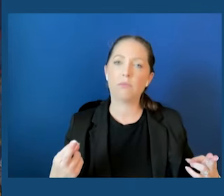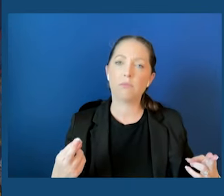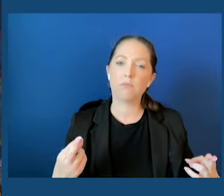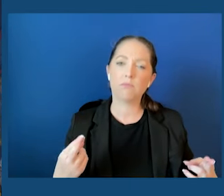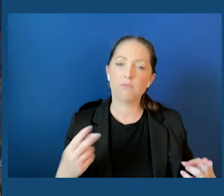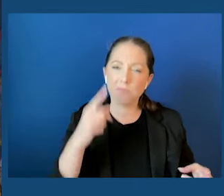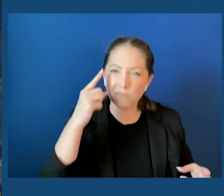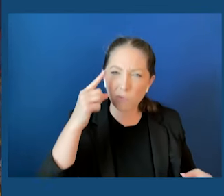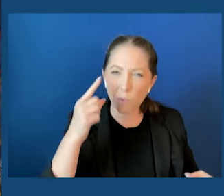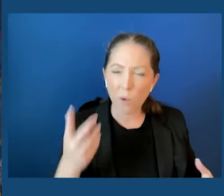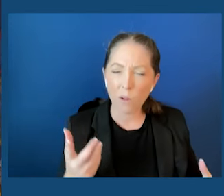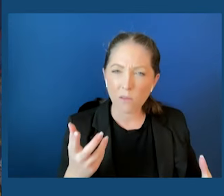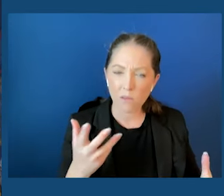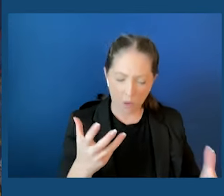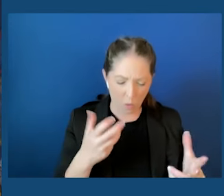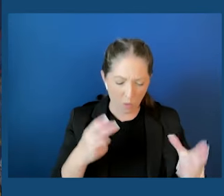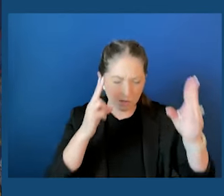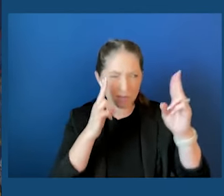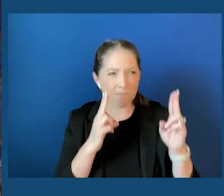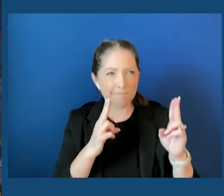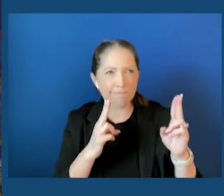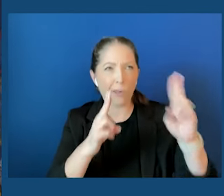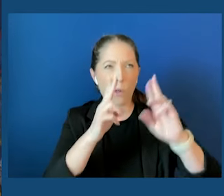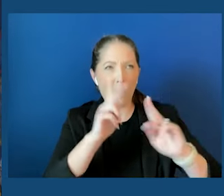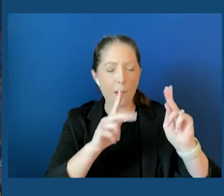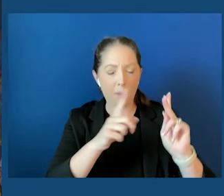do honors the lives of those lost,